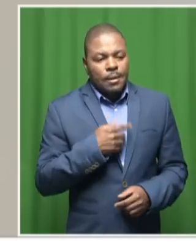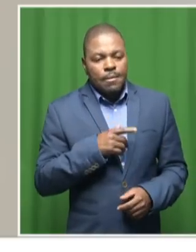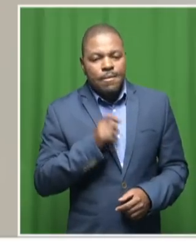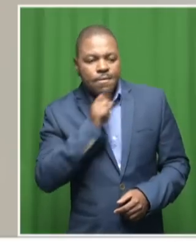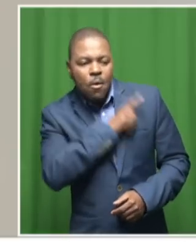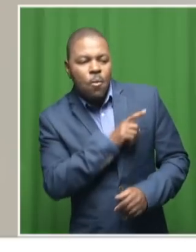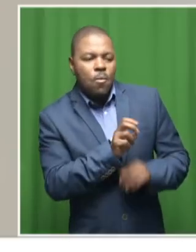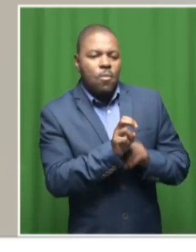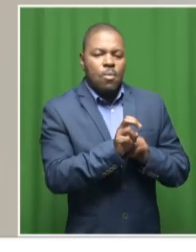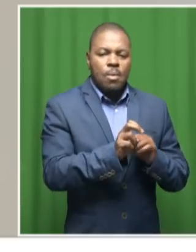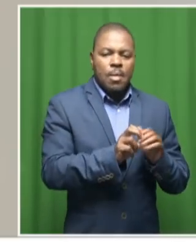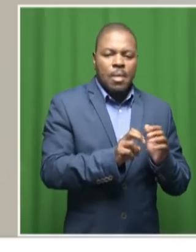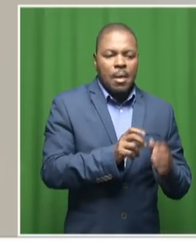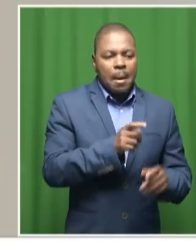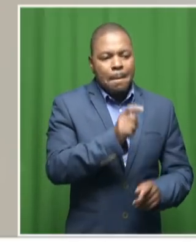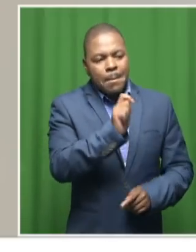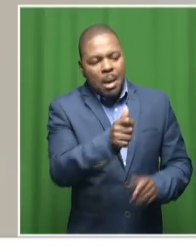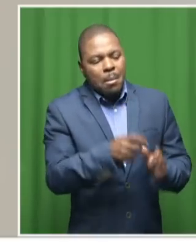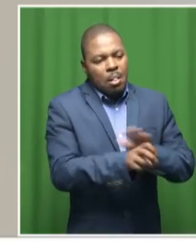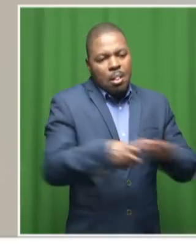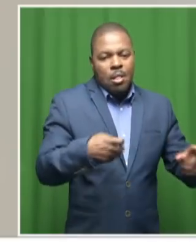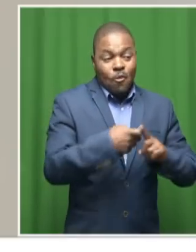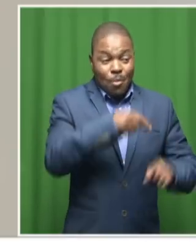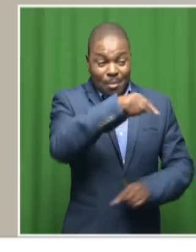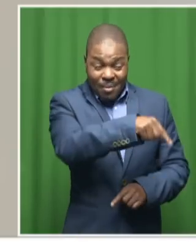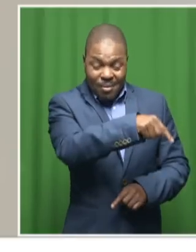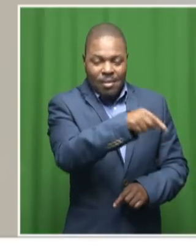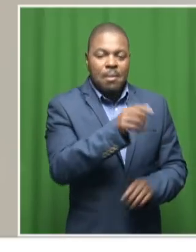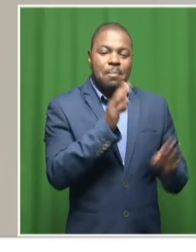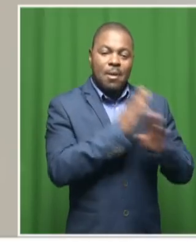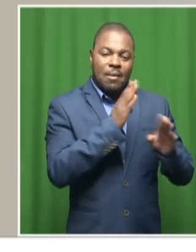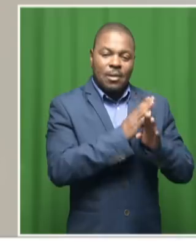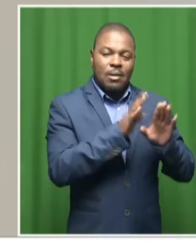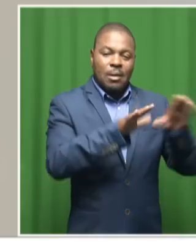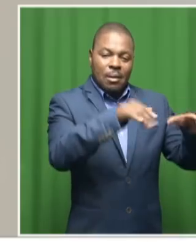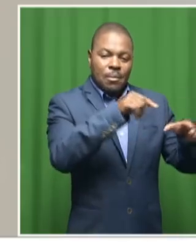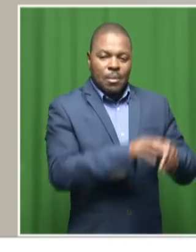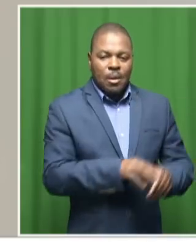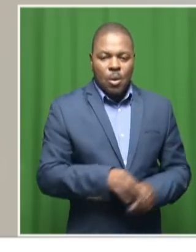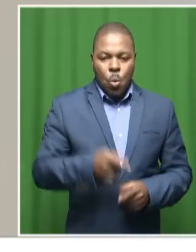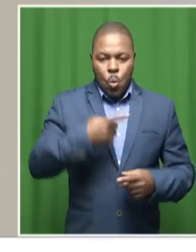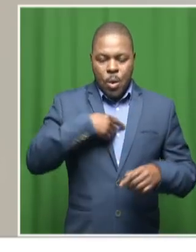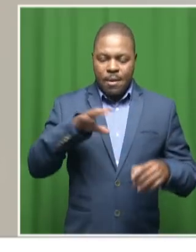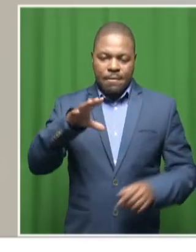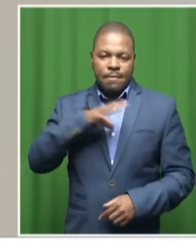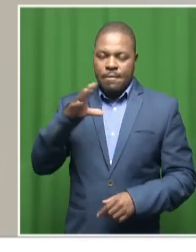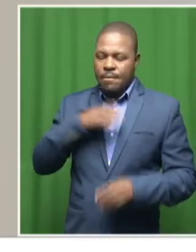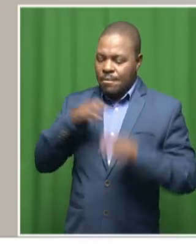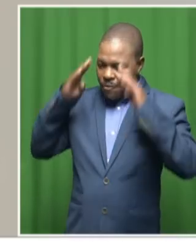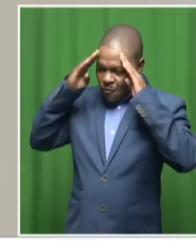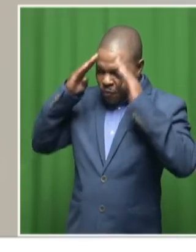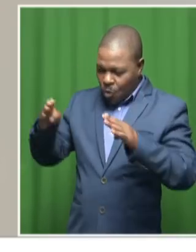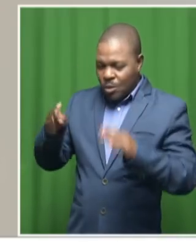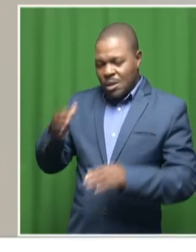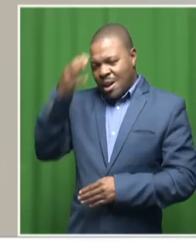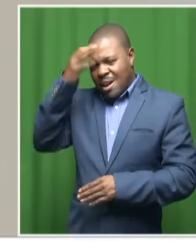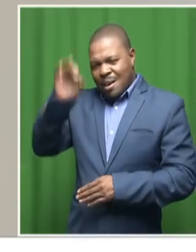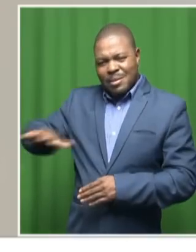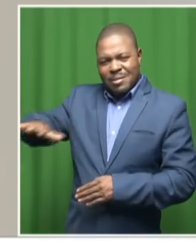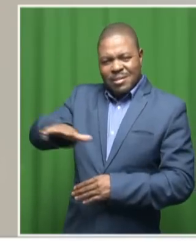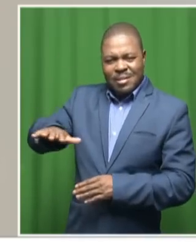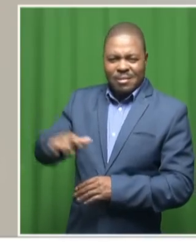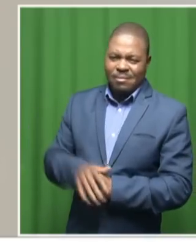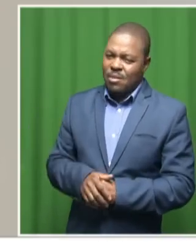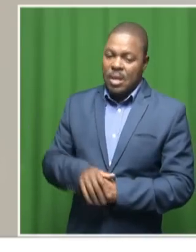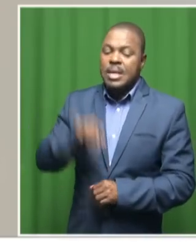and deflect payments within the private sector as well. So we cannot focus just on the public sector, although that is